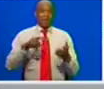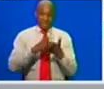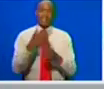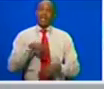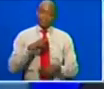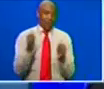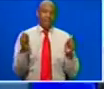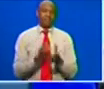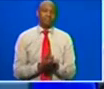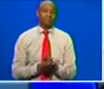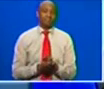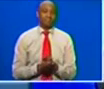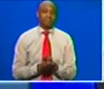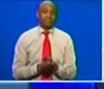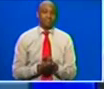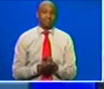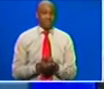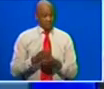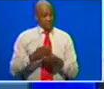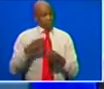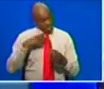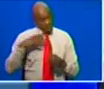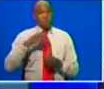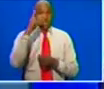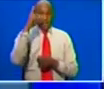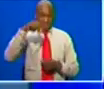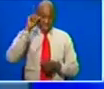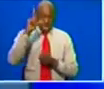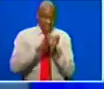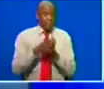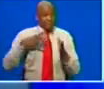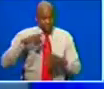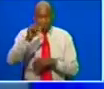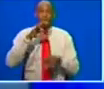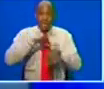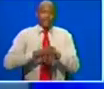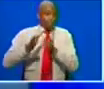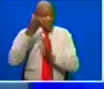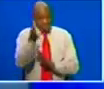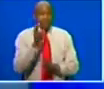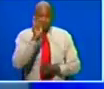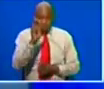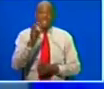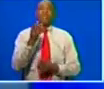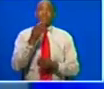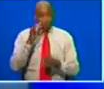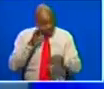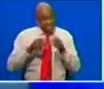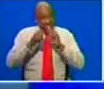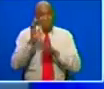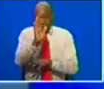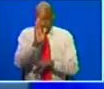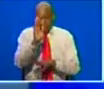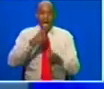matches. News for football fans. Kenyan Premier League fans will now have a chance to watch their favourite teams in action in the